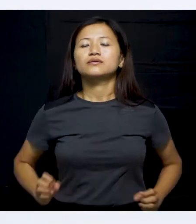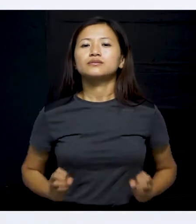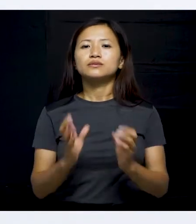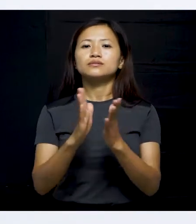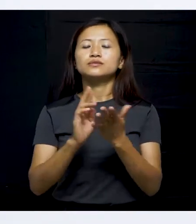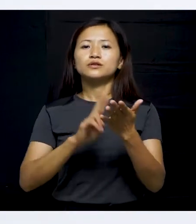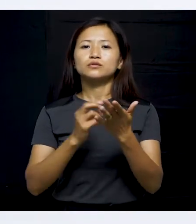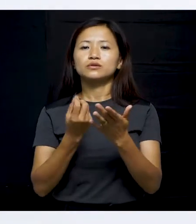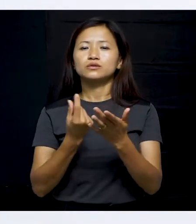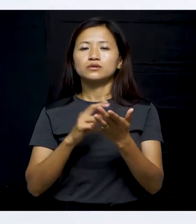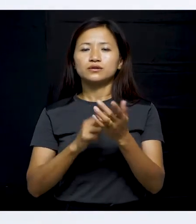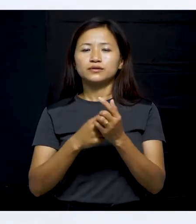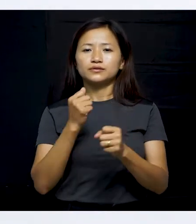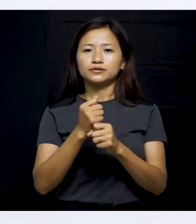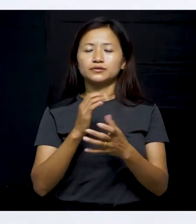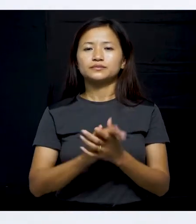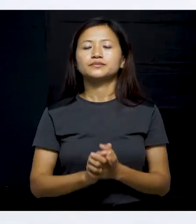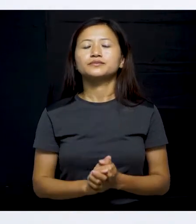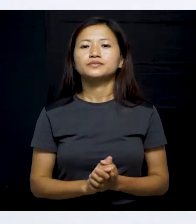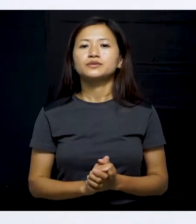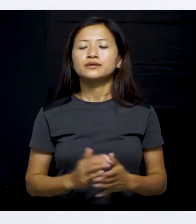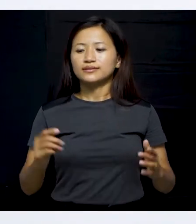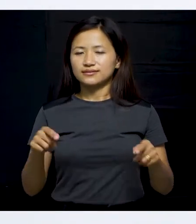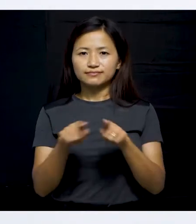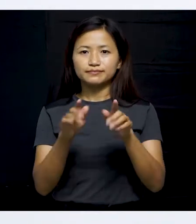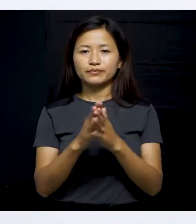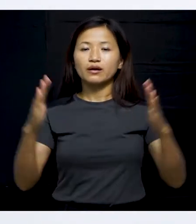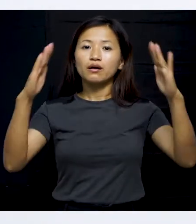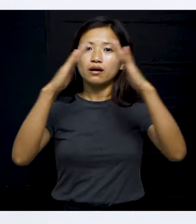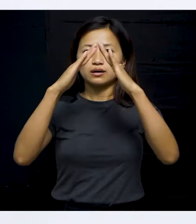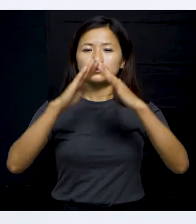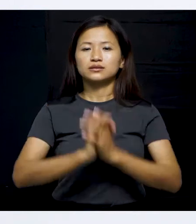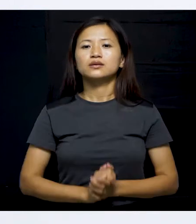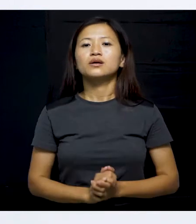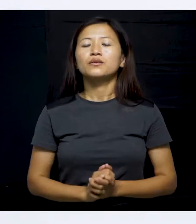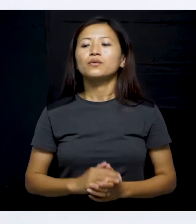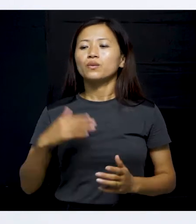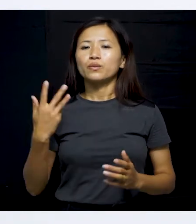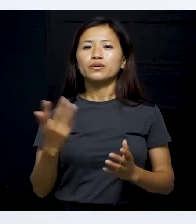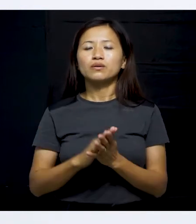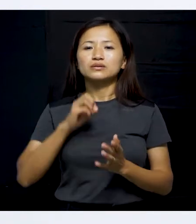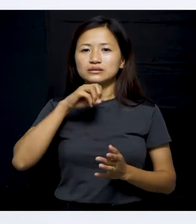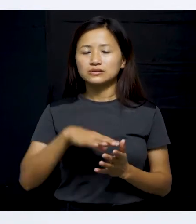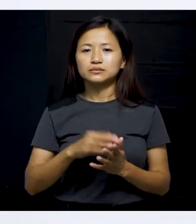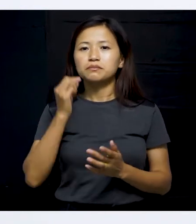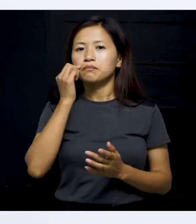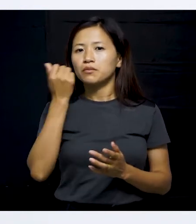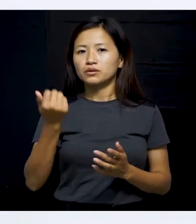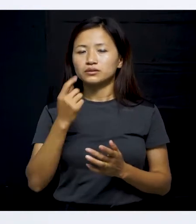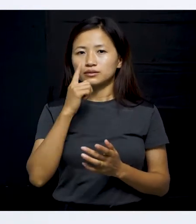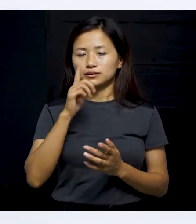the Morung. So Morung is like a house, okay? It's like a hut where all the young boys and girls are